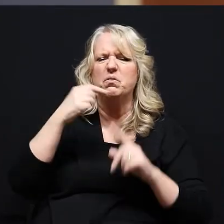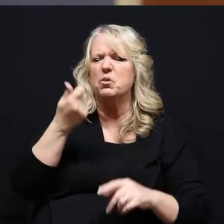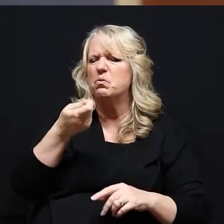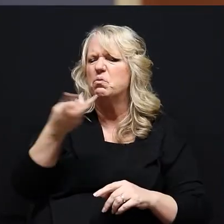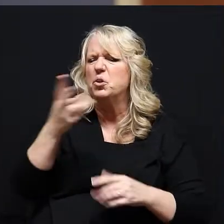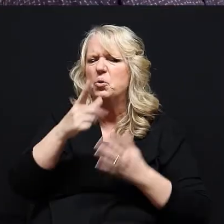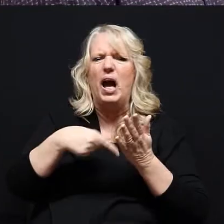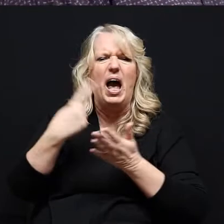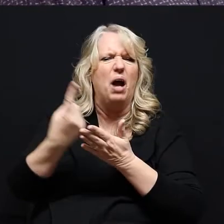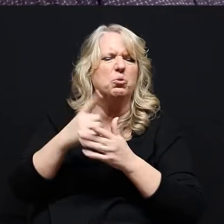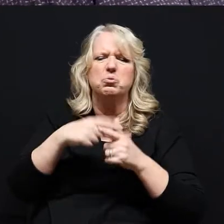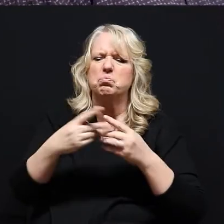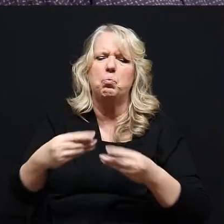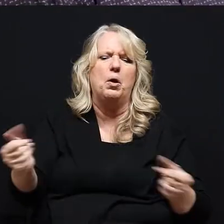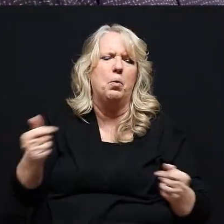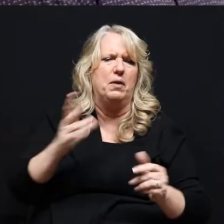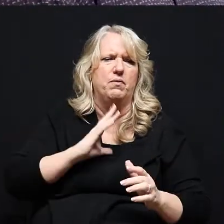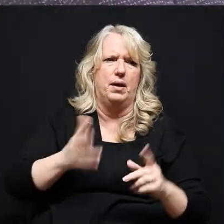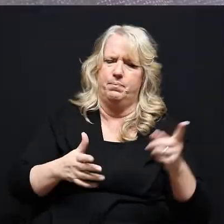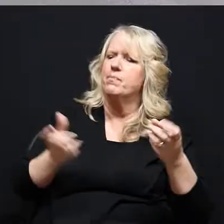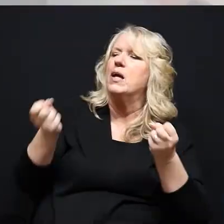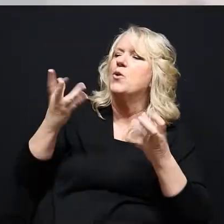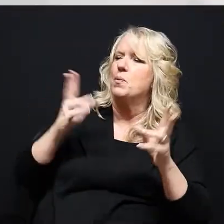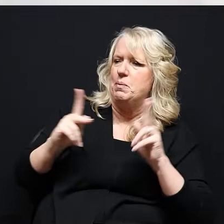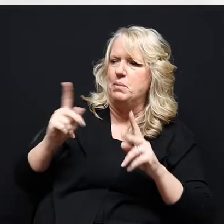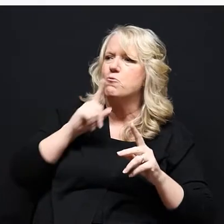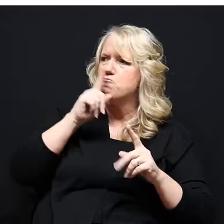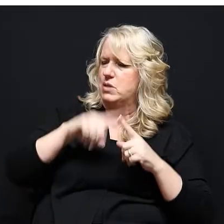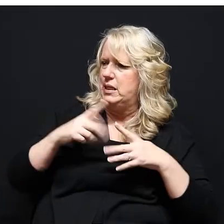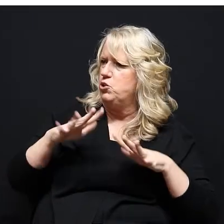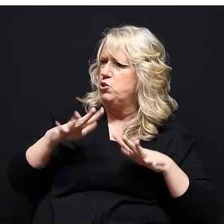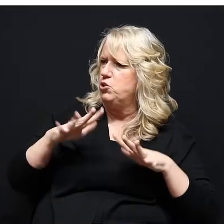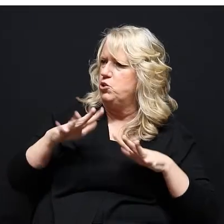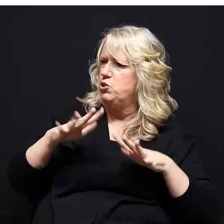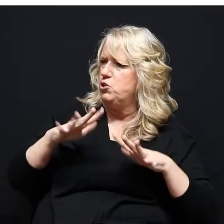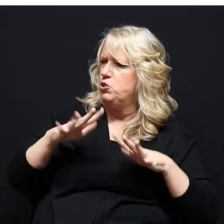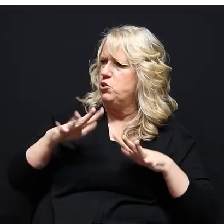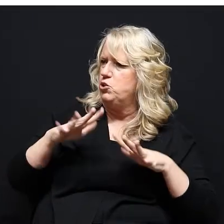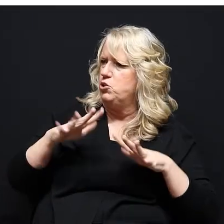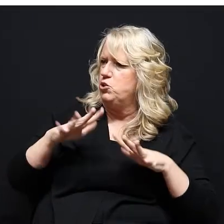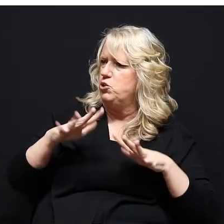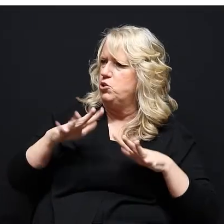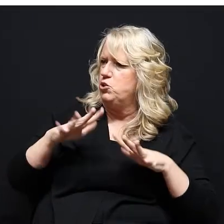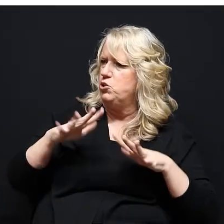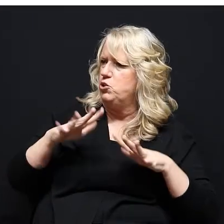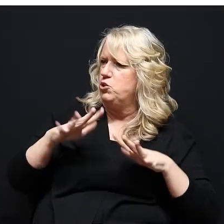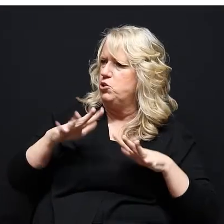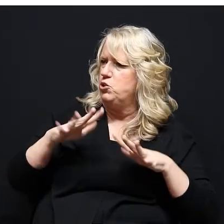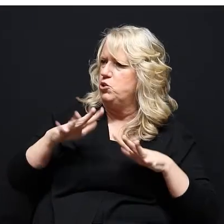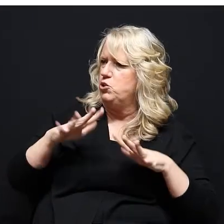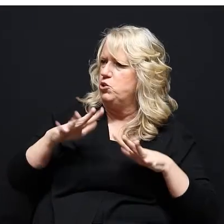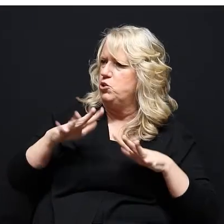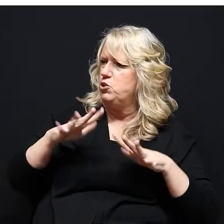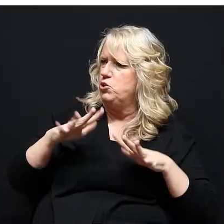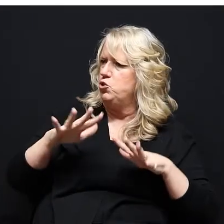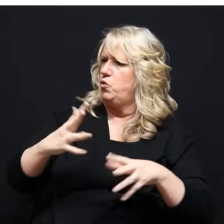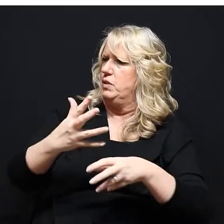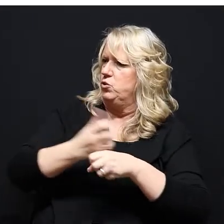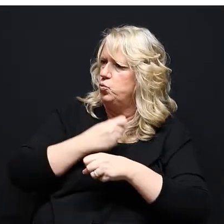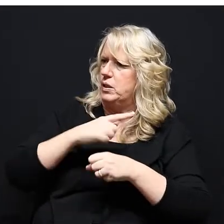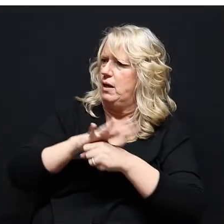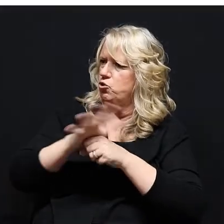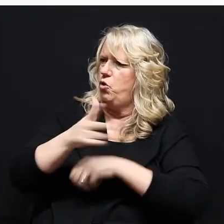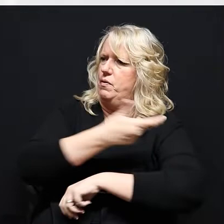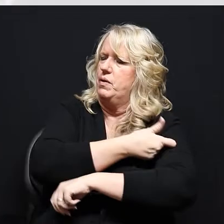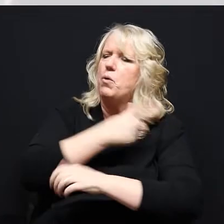away, and I was fine. So, there's a lot of people who are really, really nervous to get the COVID vaccine. Text, what would you say to those hesitant to get the vaccine?